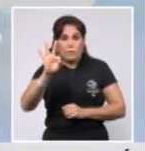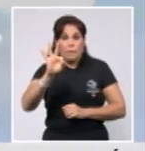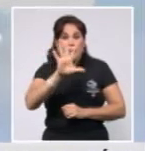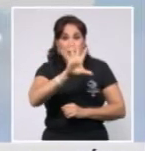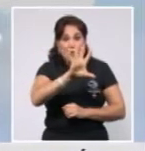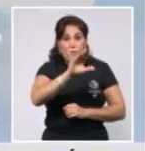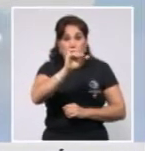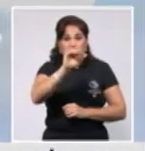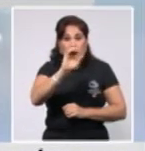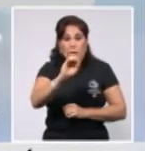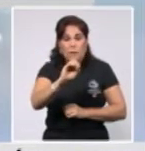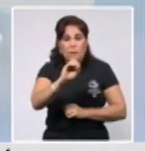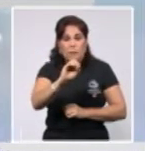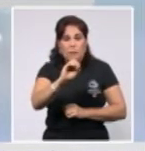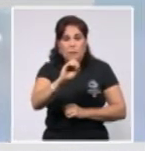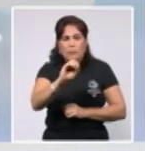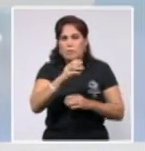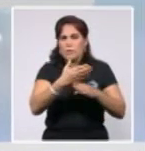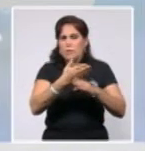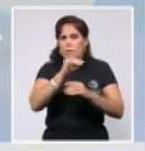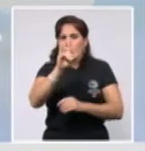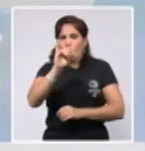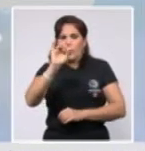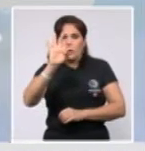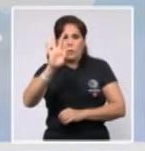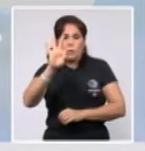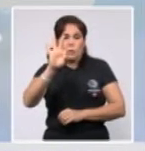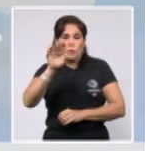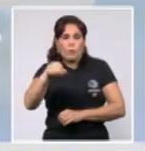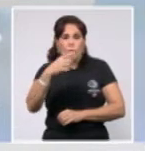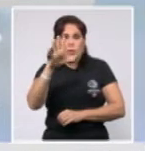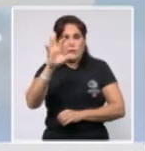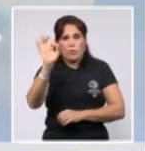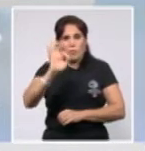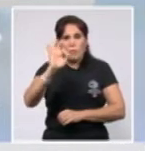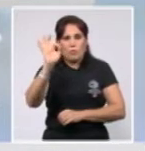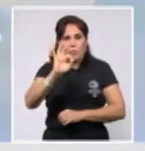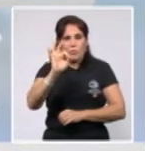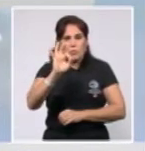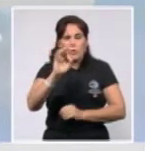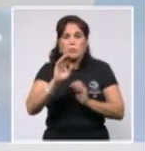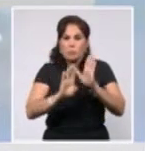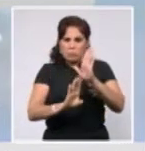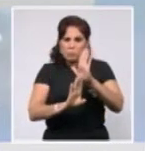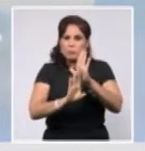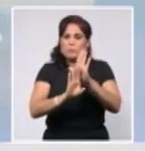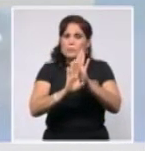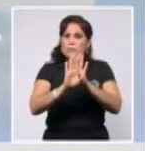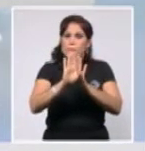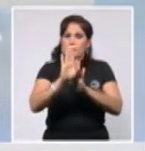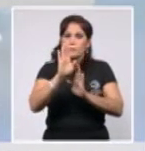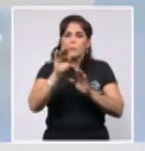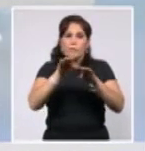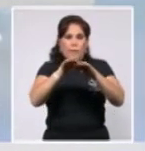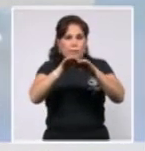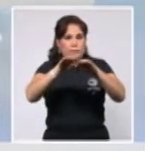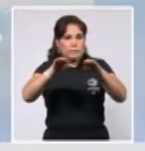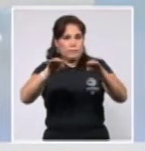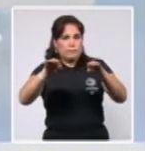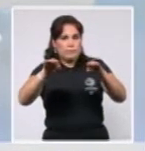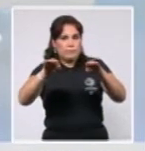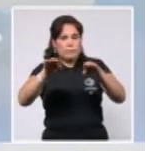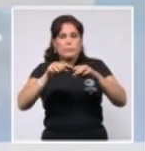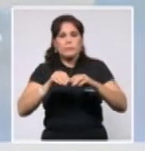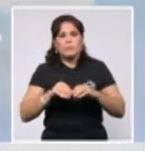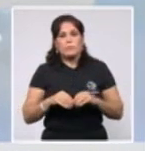Yesterday, 1 person died as a result of the virus, meaning that the COVID-19 death toll on the island now stands